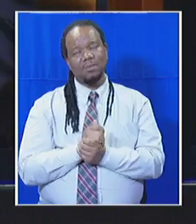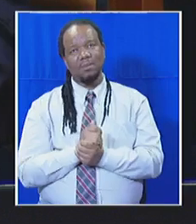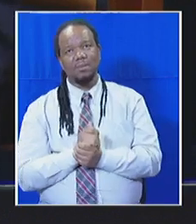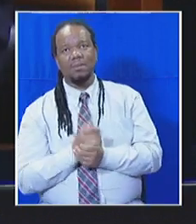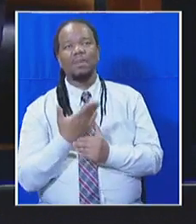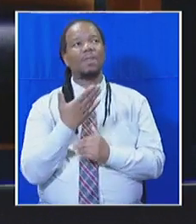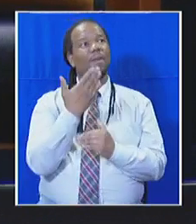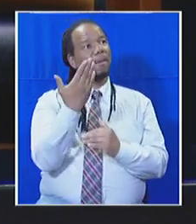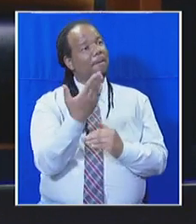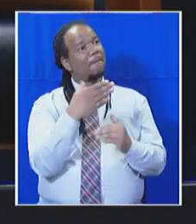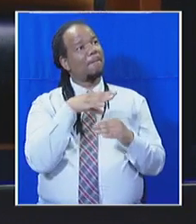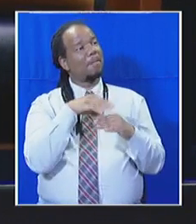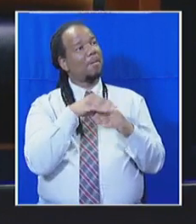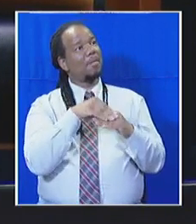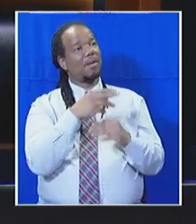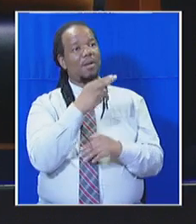Honorable Nzimande. If you have a problem,